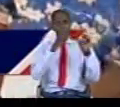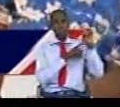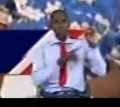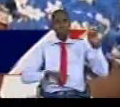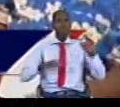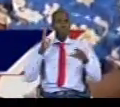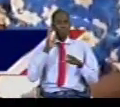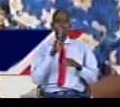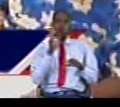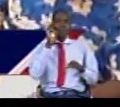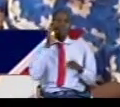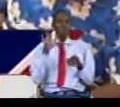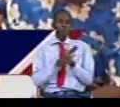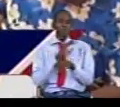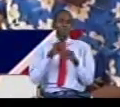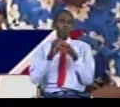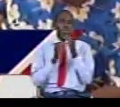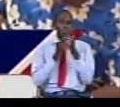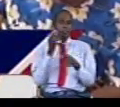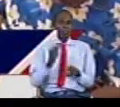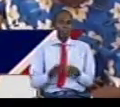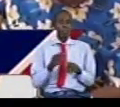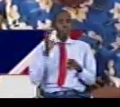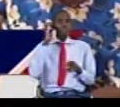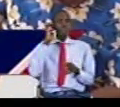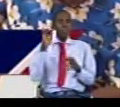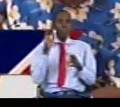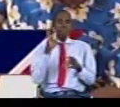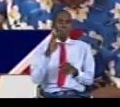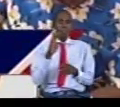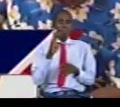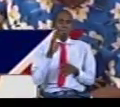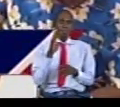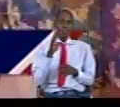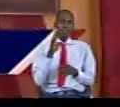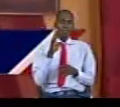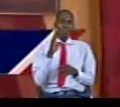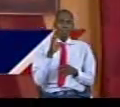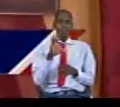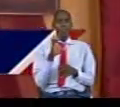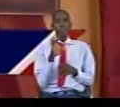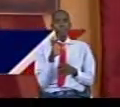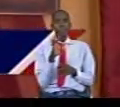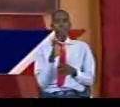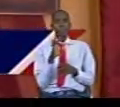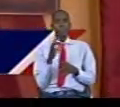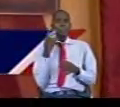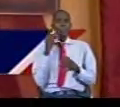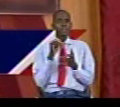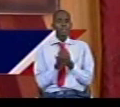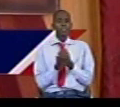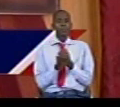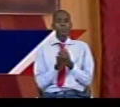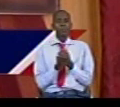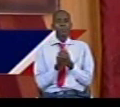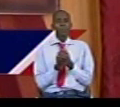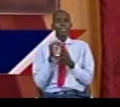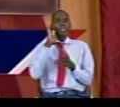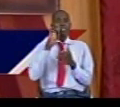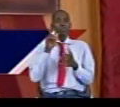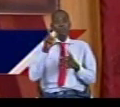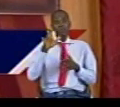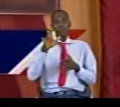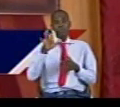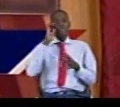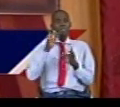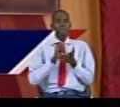verse 25. He that loveth his life shall lose it. That is the one that is over protecting his life. I don't want to go there,